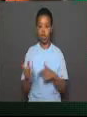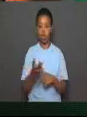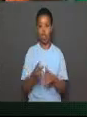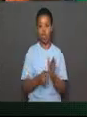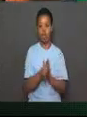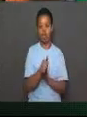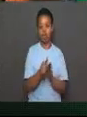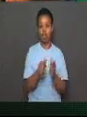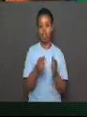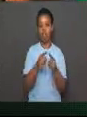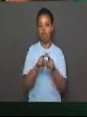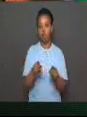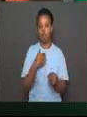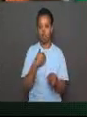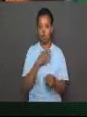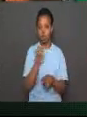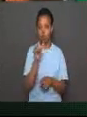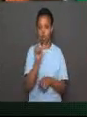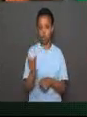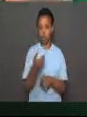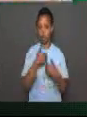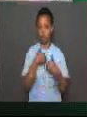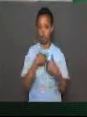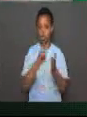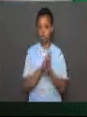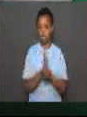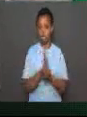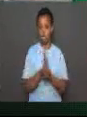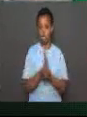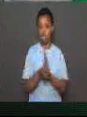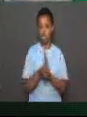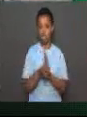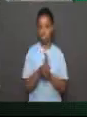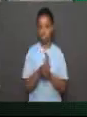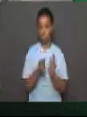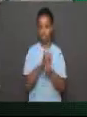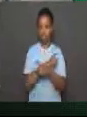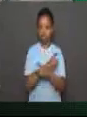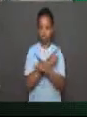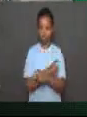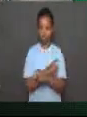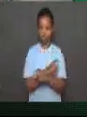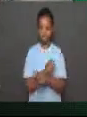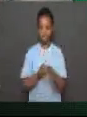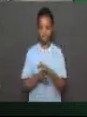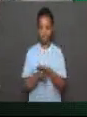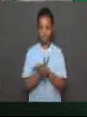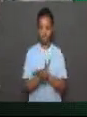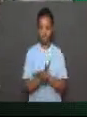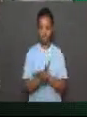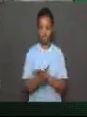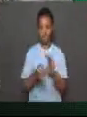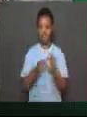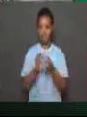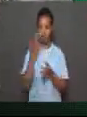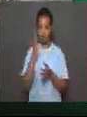algae and small animals, such as snails, crabs, starfish,